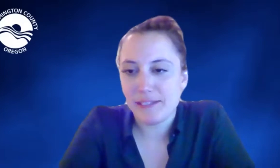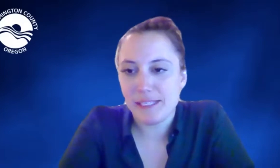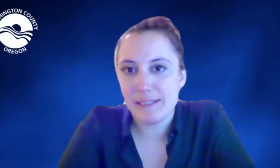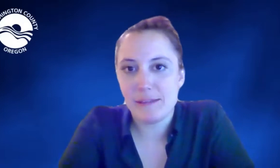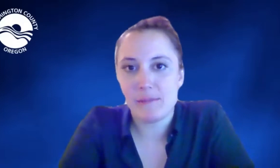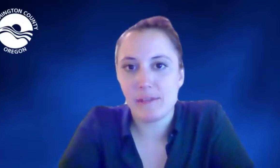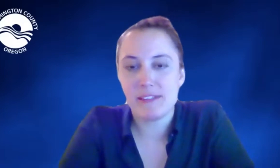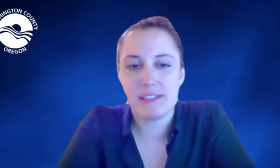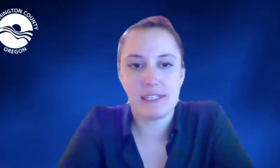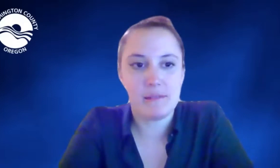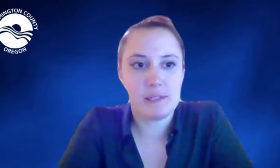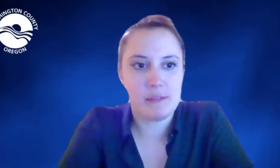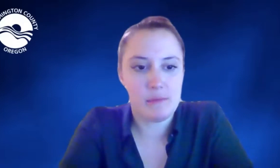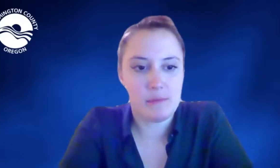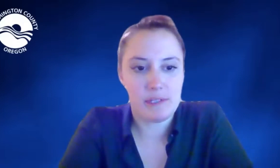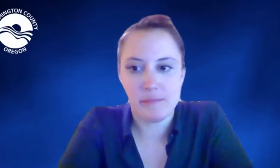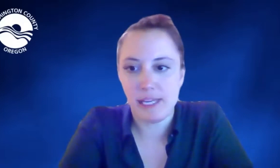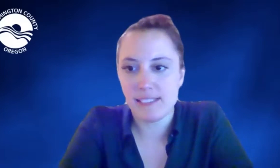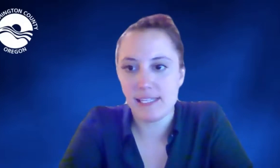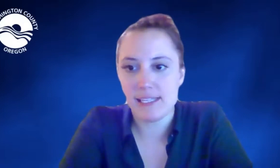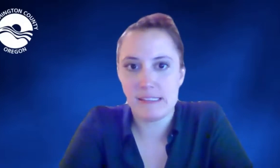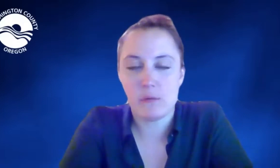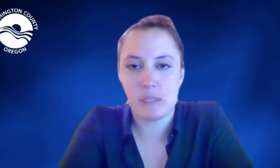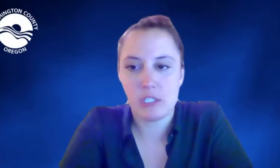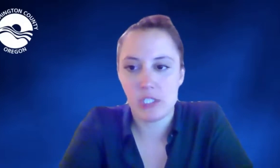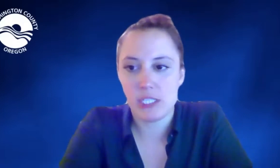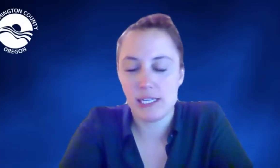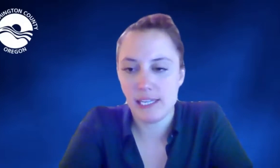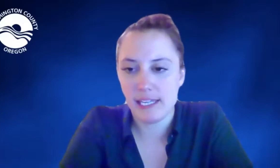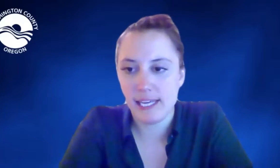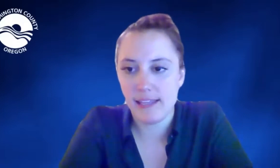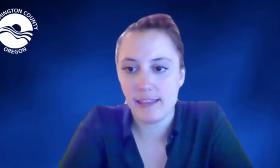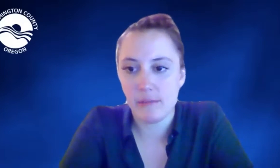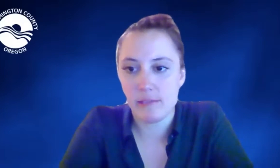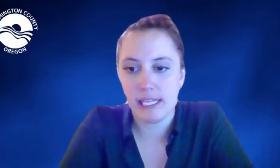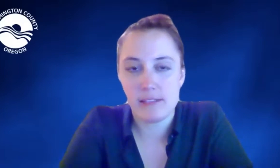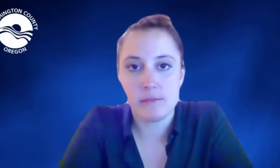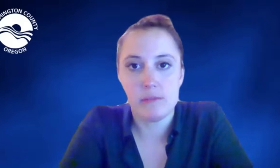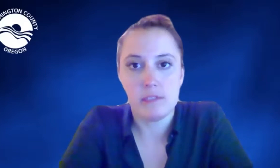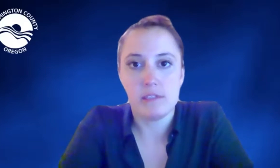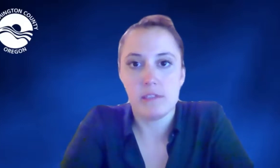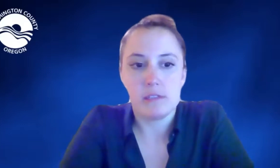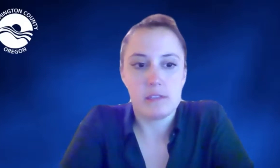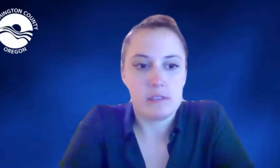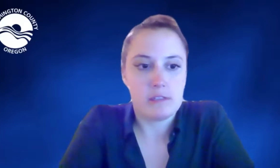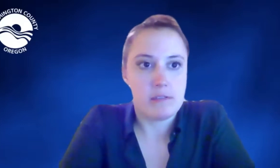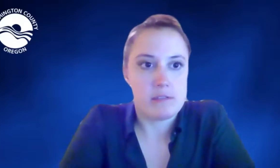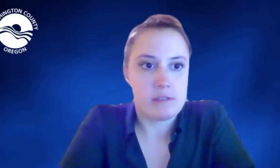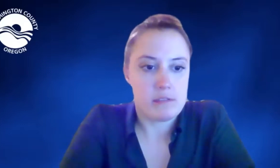message correctly. Okay. So is there anyone who hasn't asked a question yet that would like to?